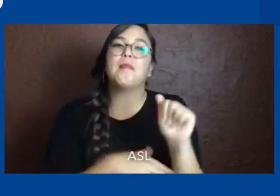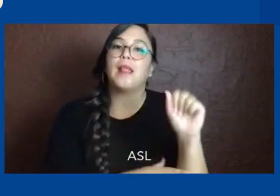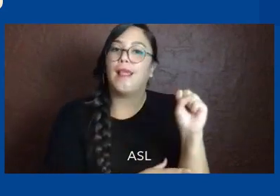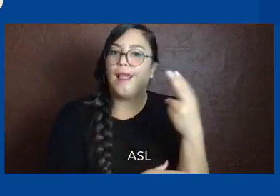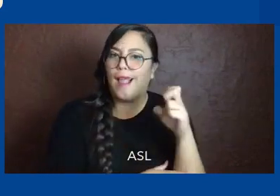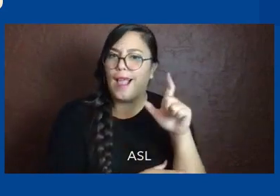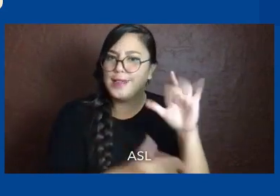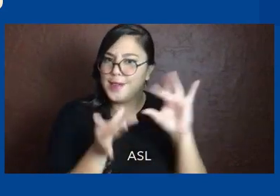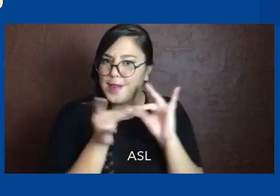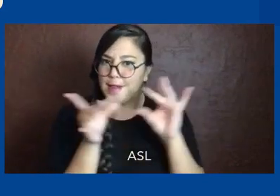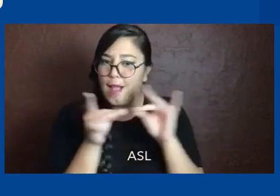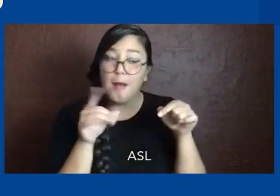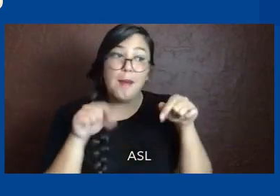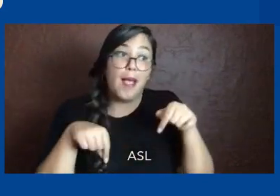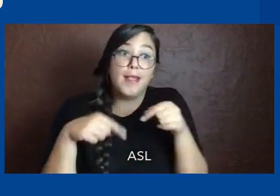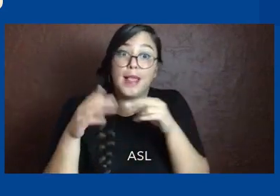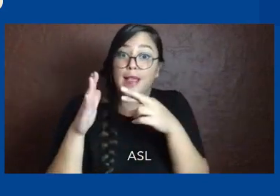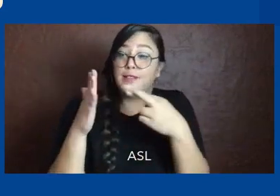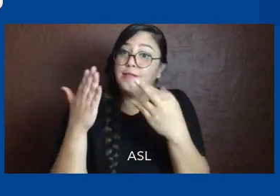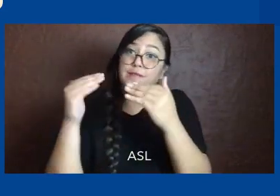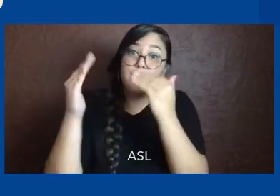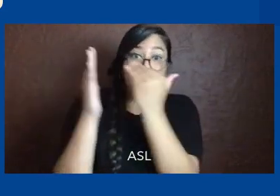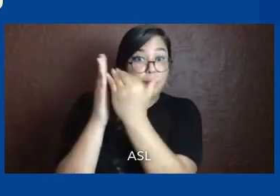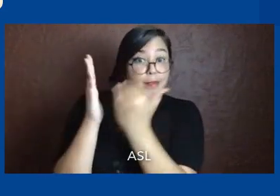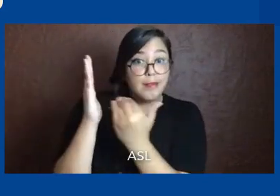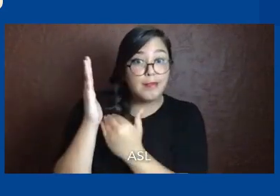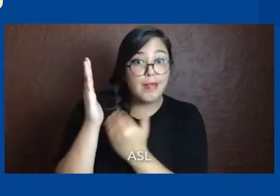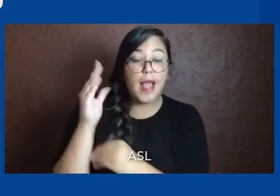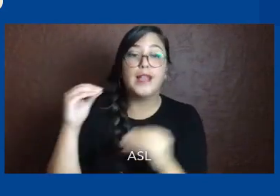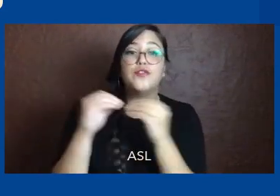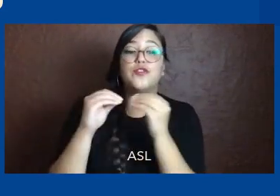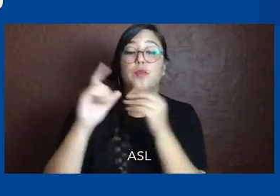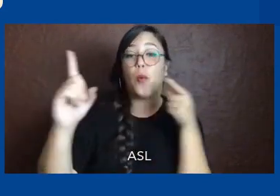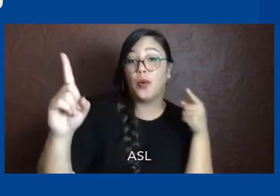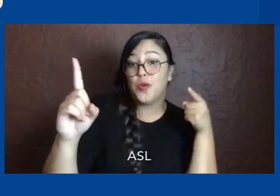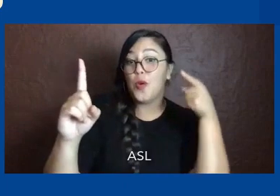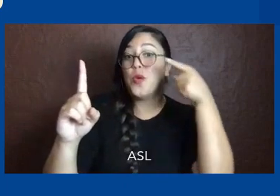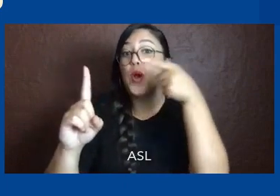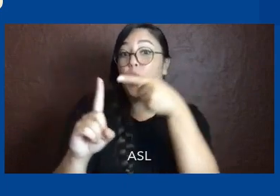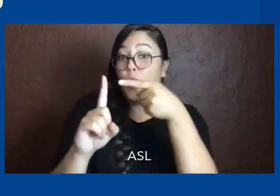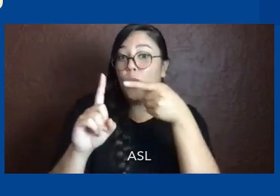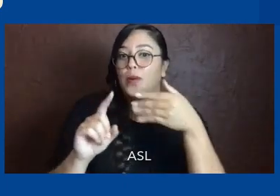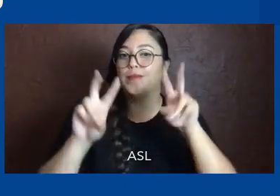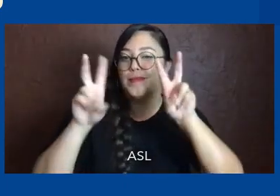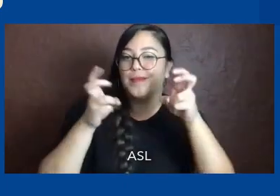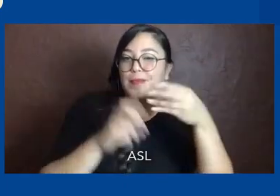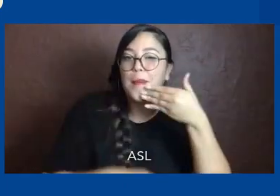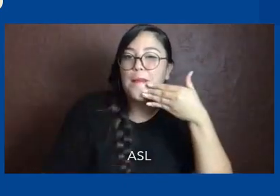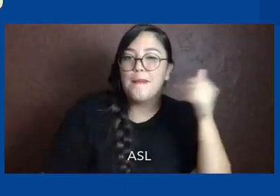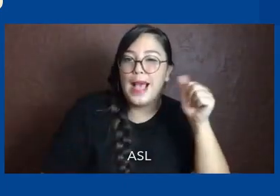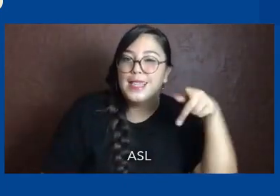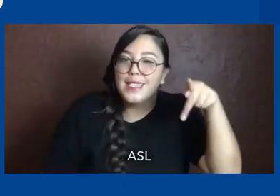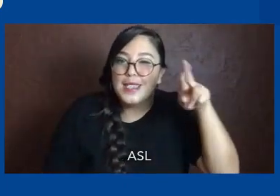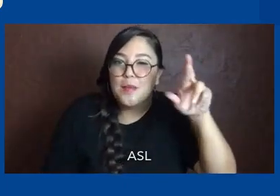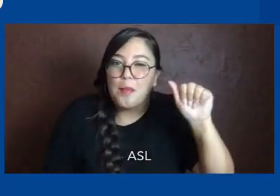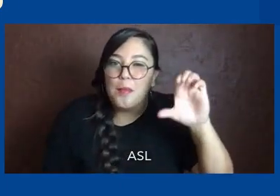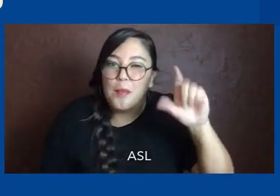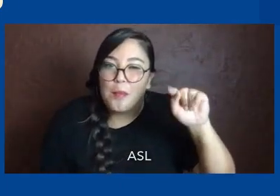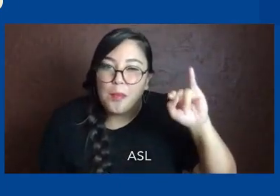like these guidelines are kind of an ideal. They're called best practices, so they're the best practices. I was like, I think I called it the wrong thing.